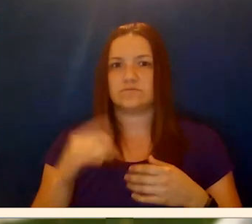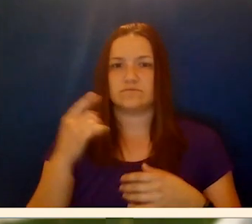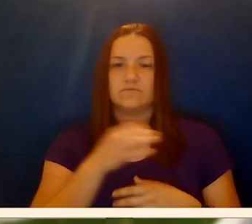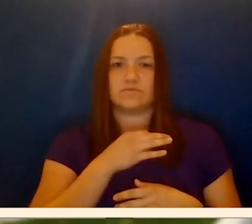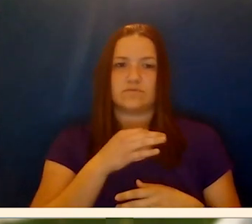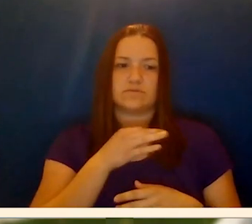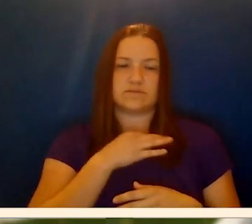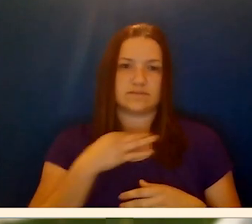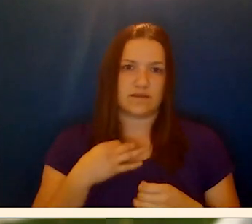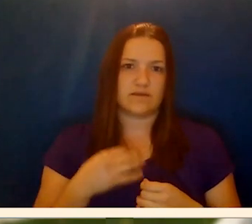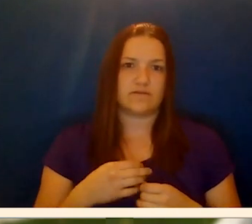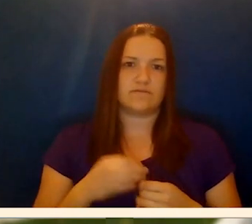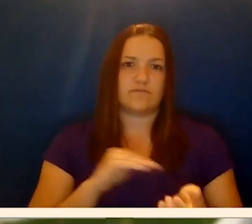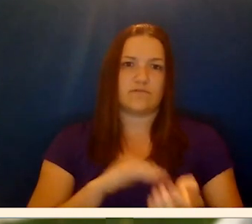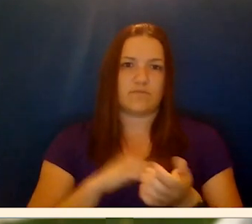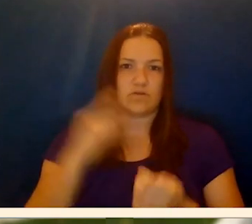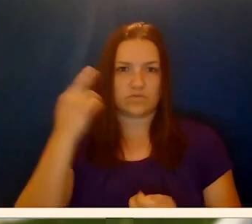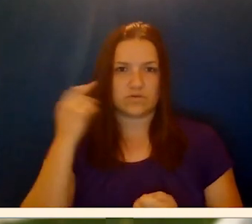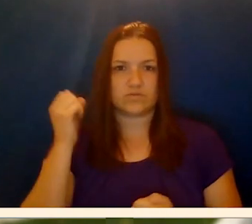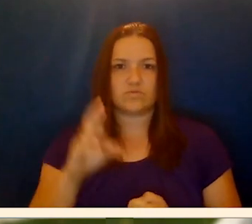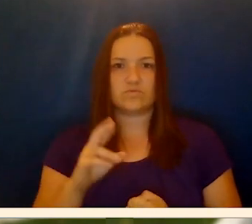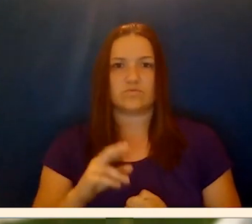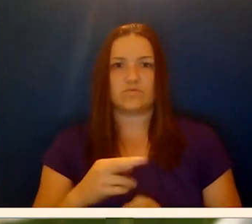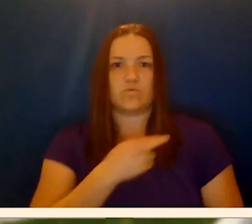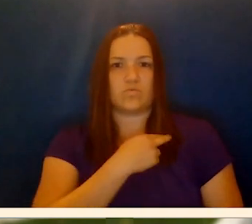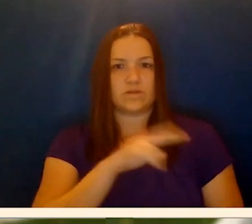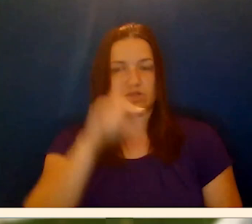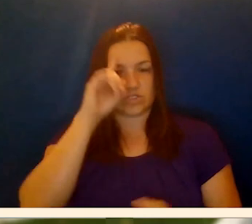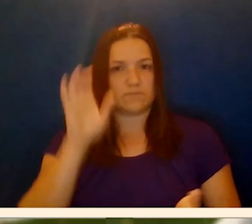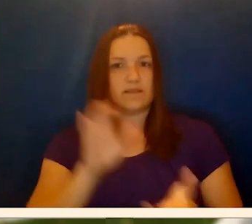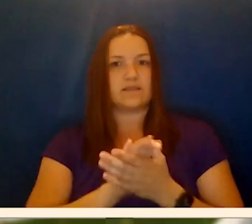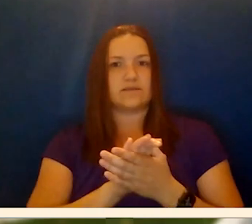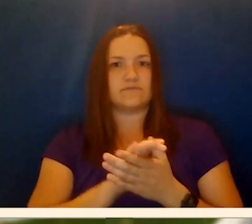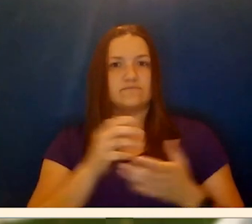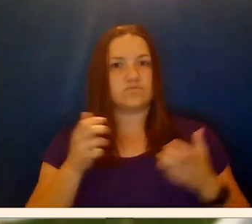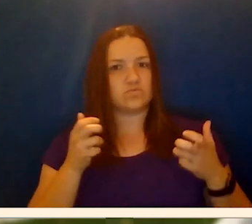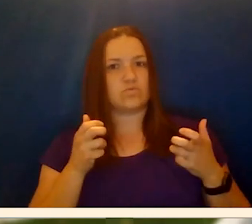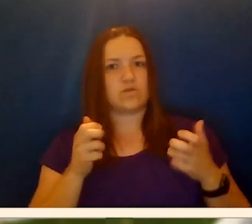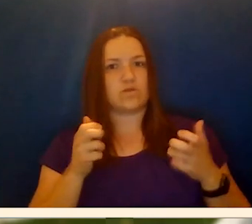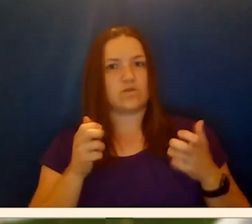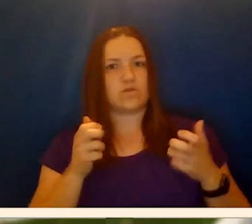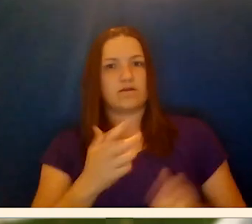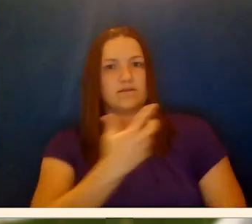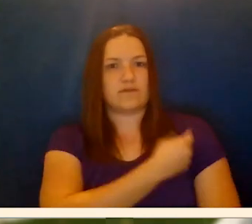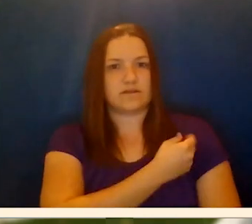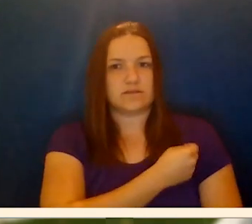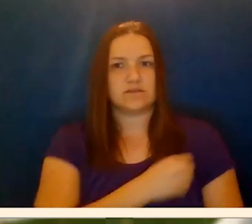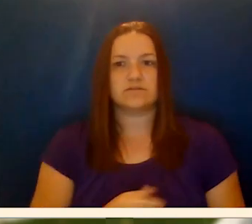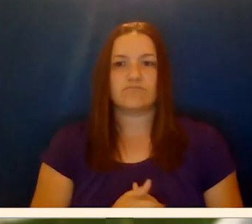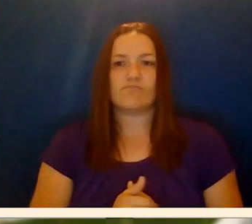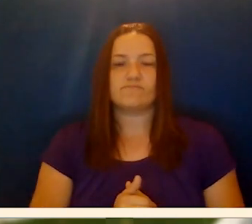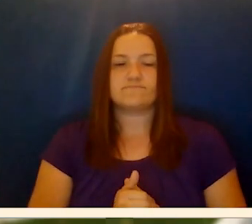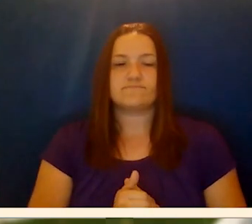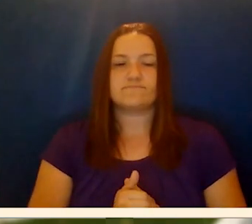that for medical reasons or sincere religious beliefs do not want to get vaccinated. So at